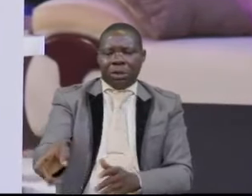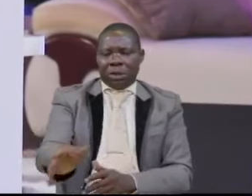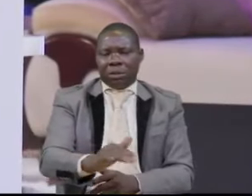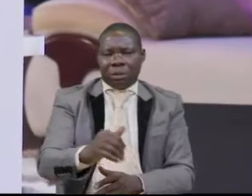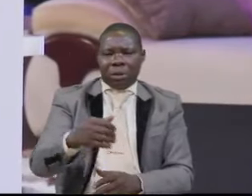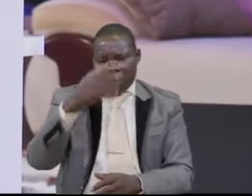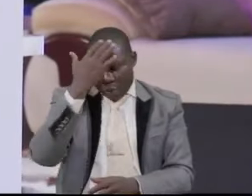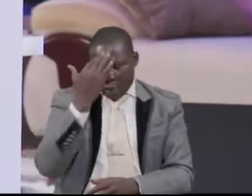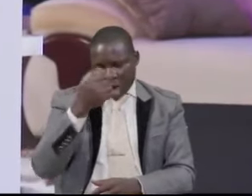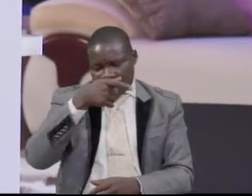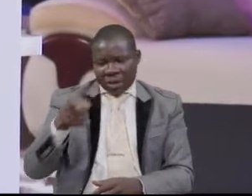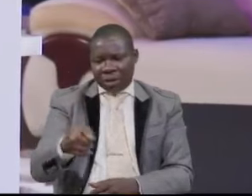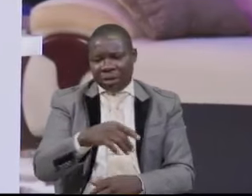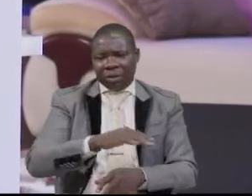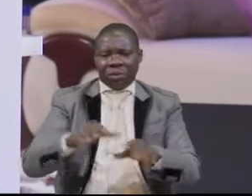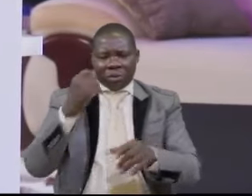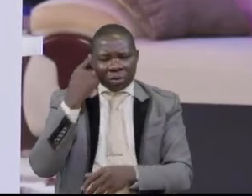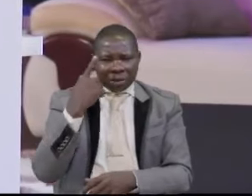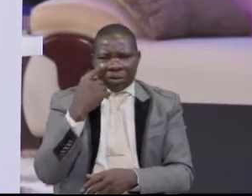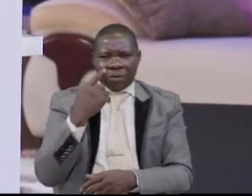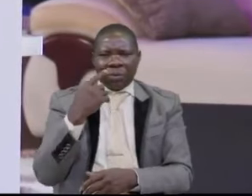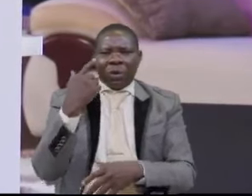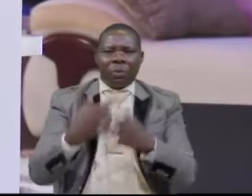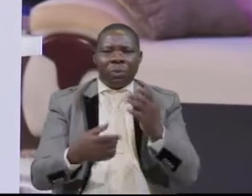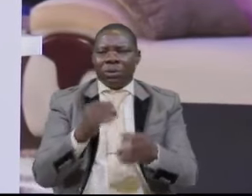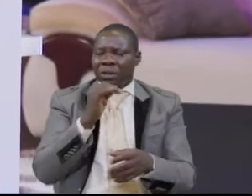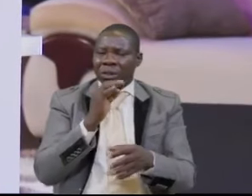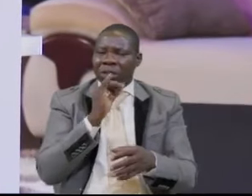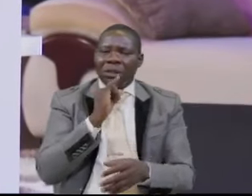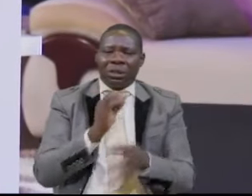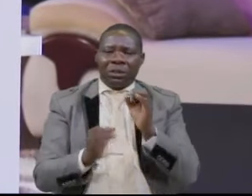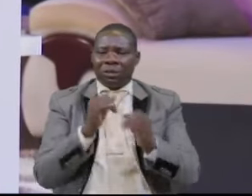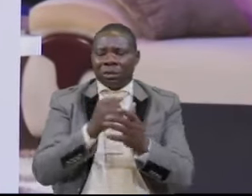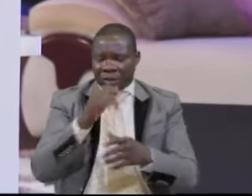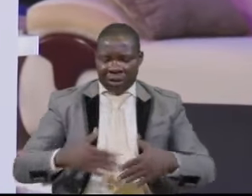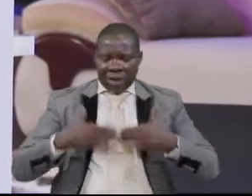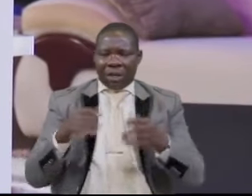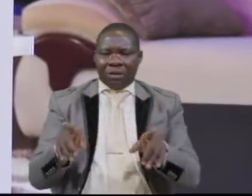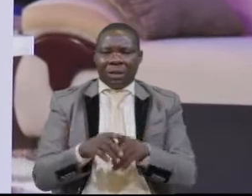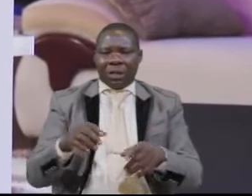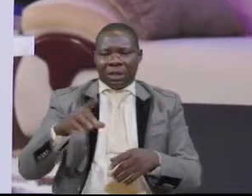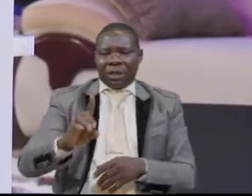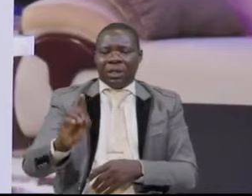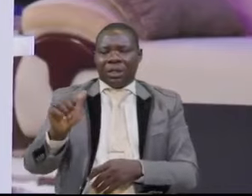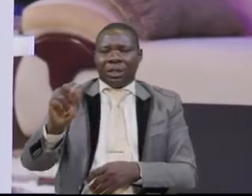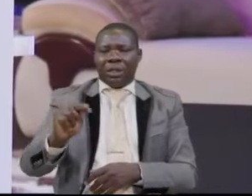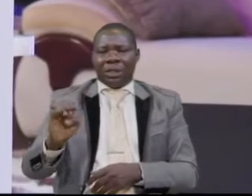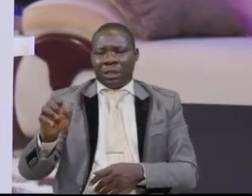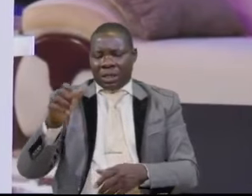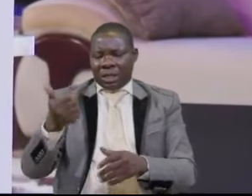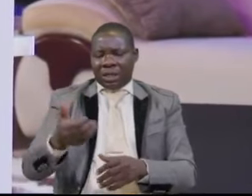understand. What if in your life, like Daniel, anything happening here on earth,